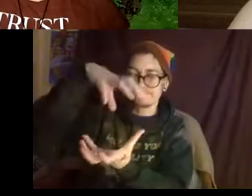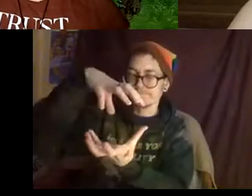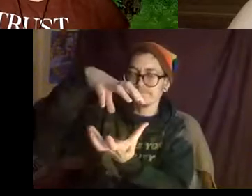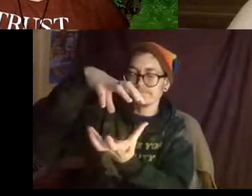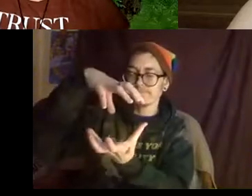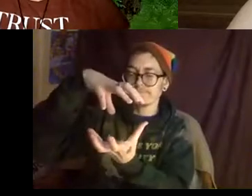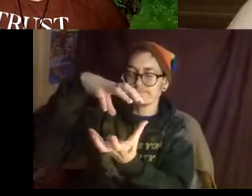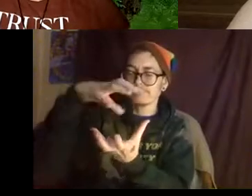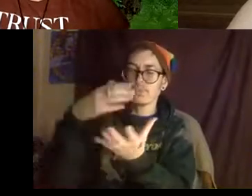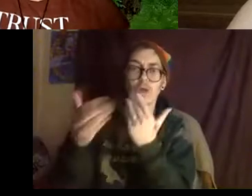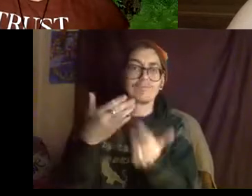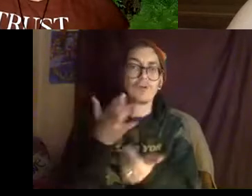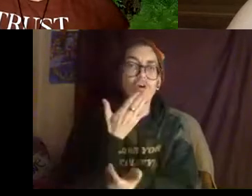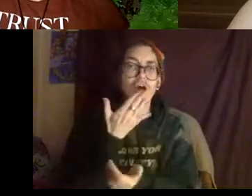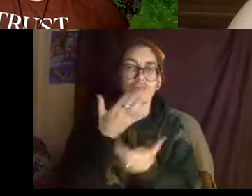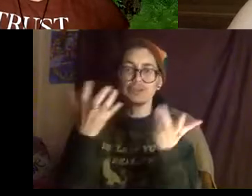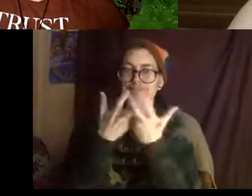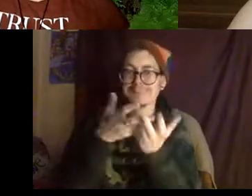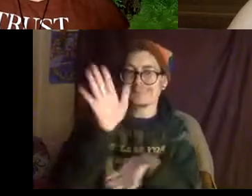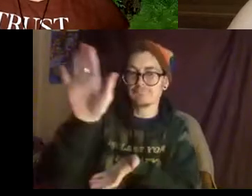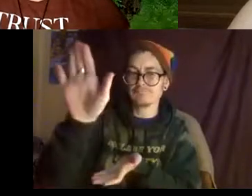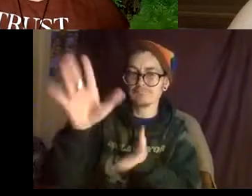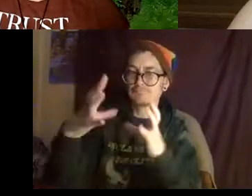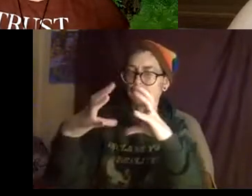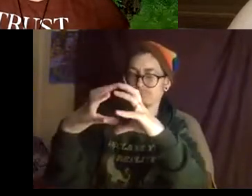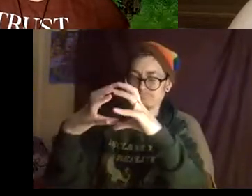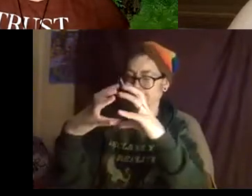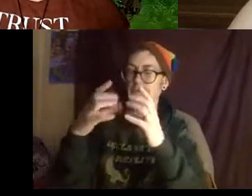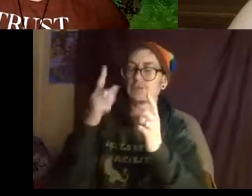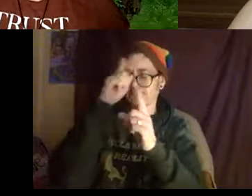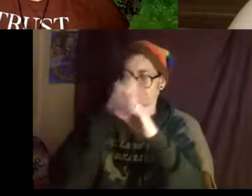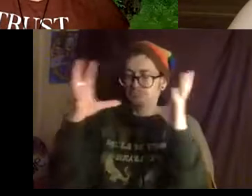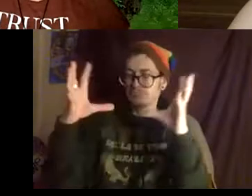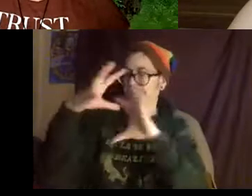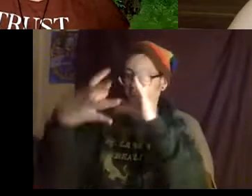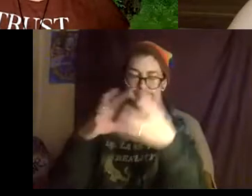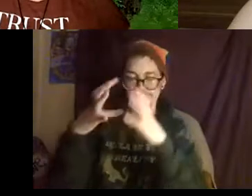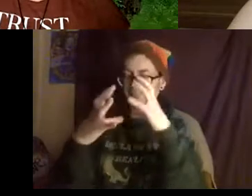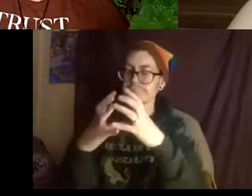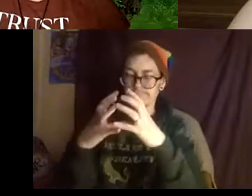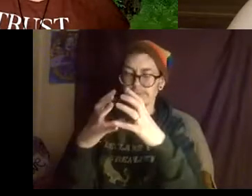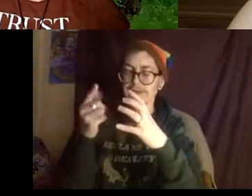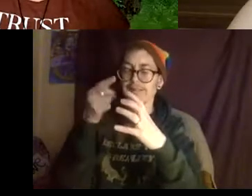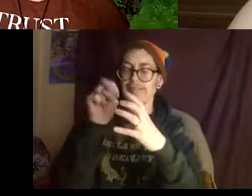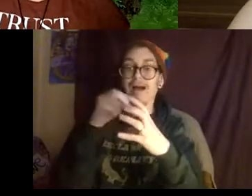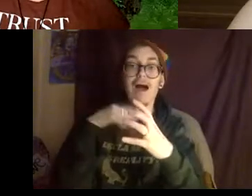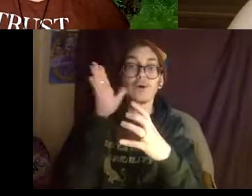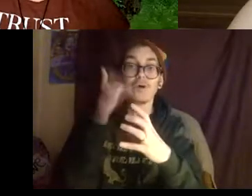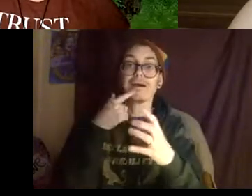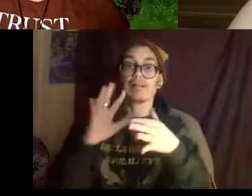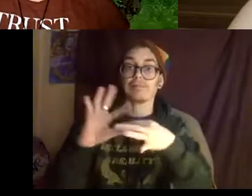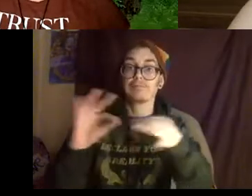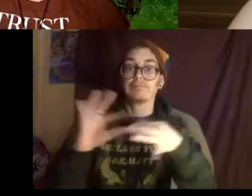And I figure out like a ball of energy, and I try and envision what color that energy is showing